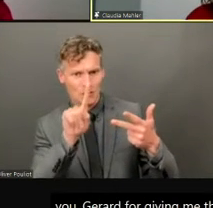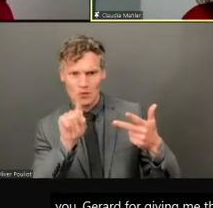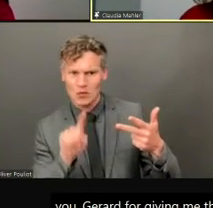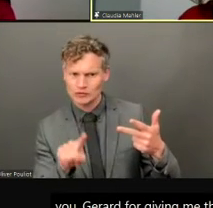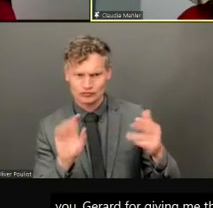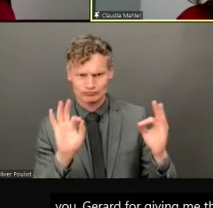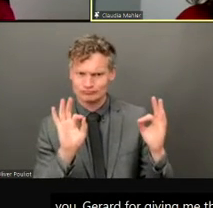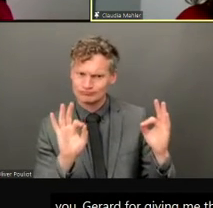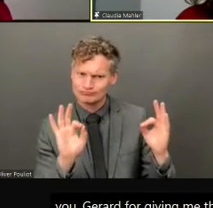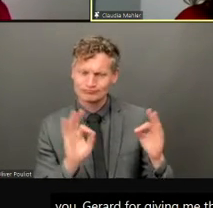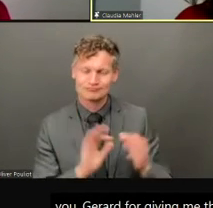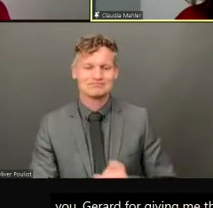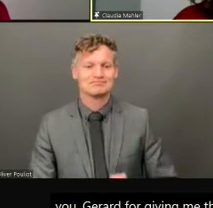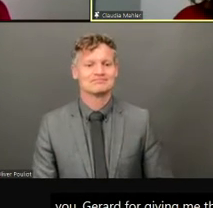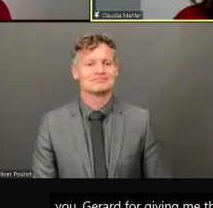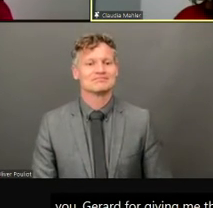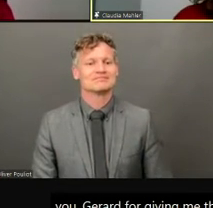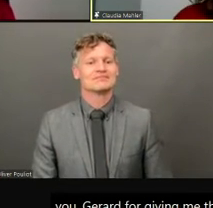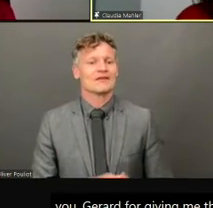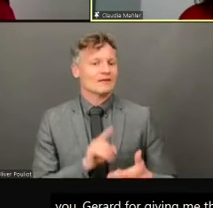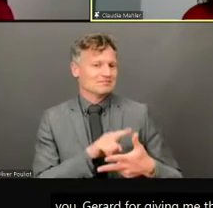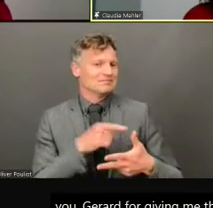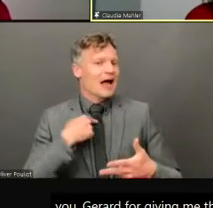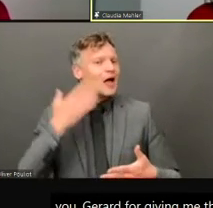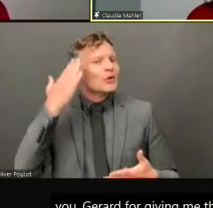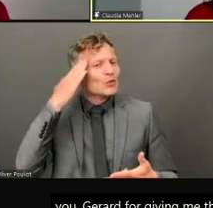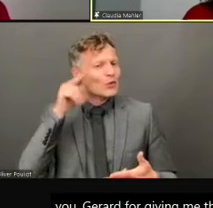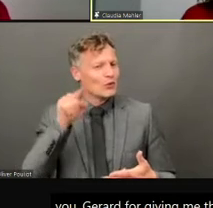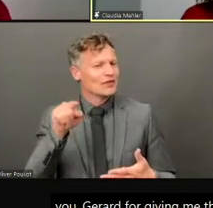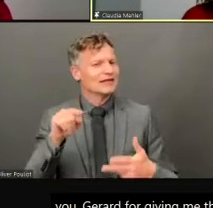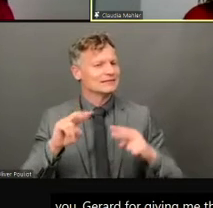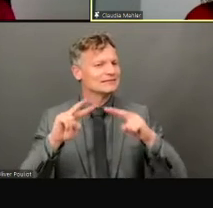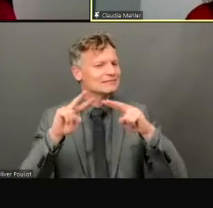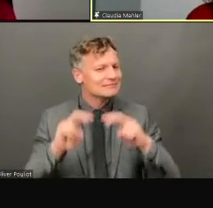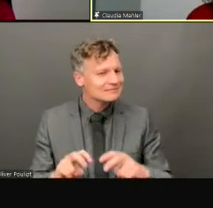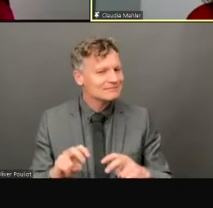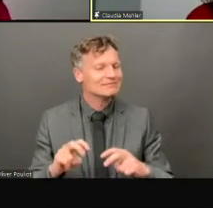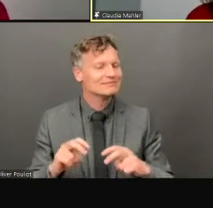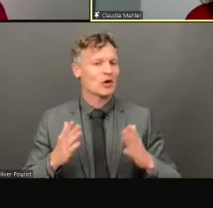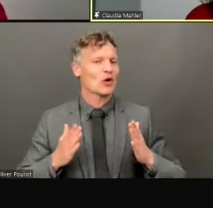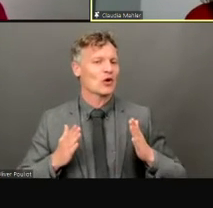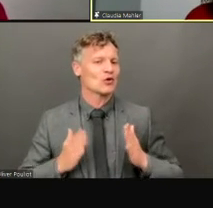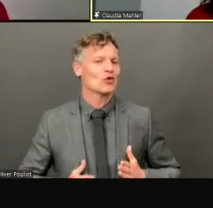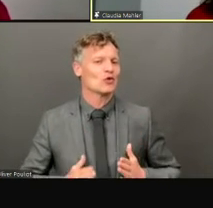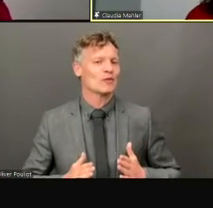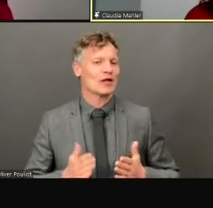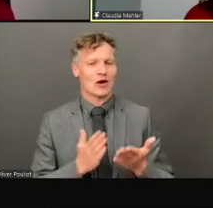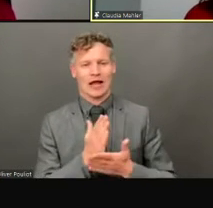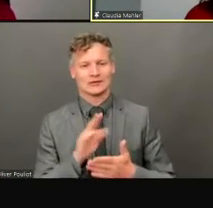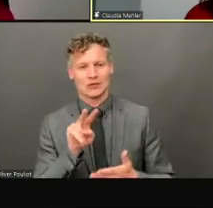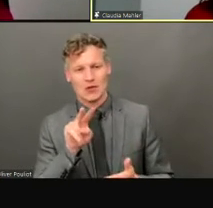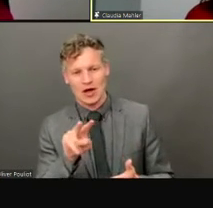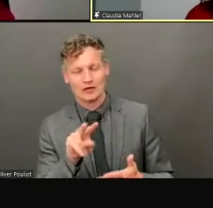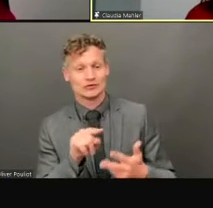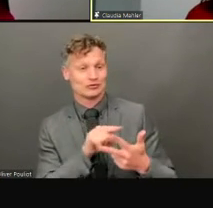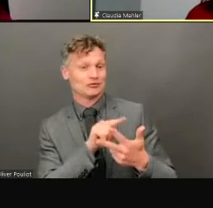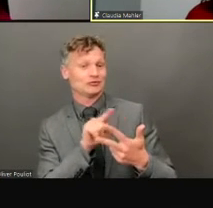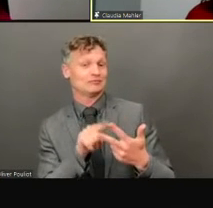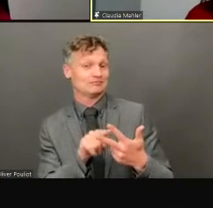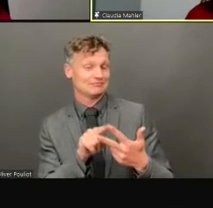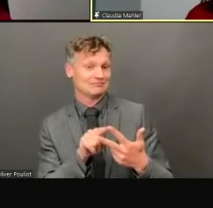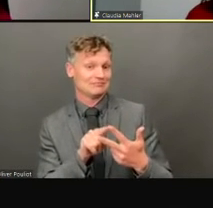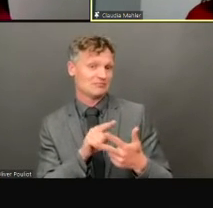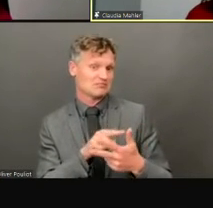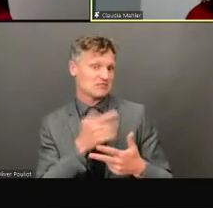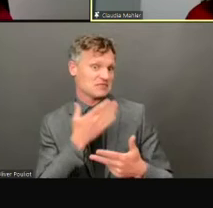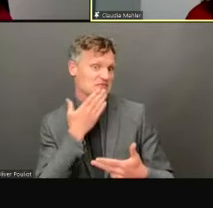I knew about the study. Thank you, Laura, to raise awareness once again on your outcomes. And from my